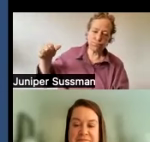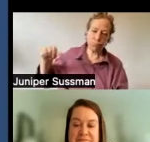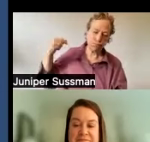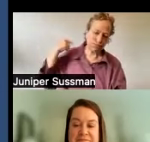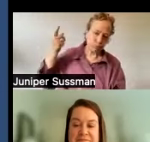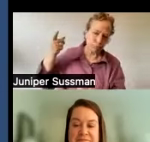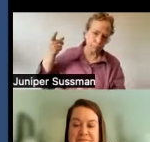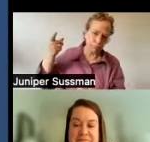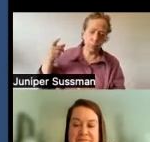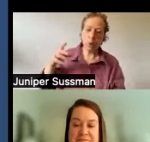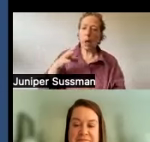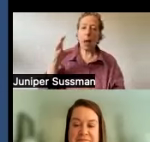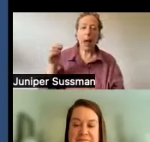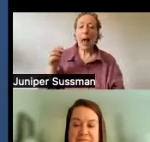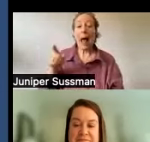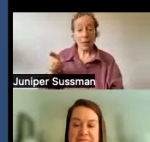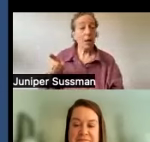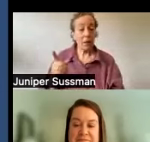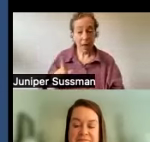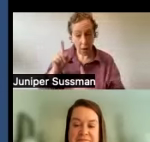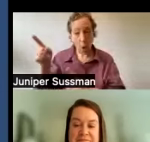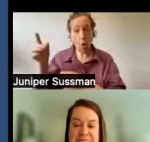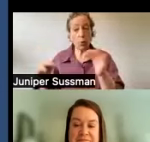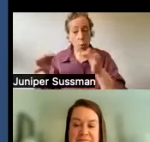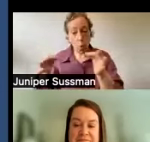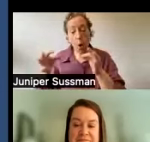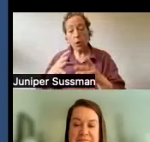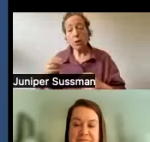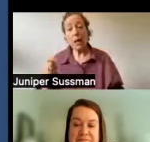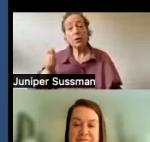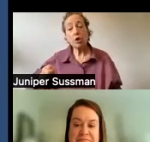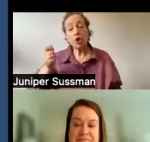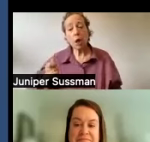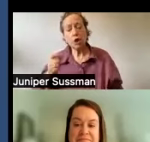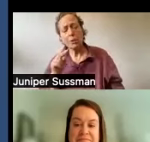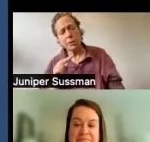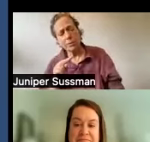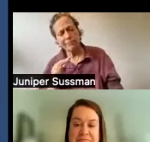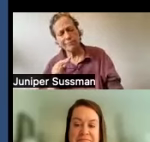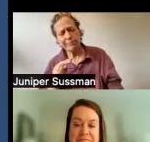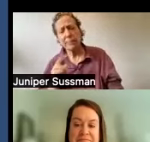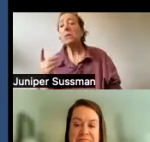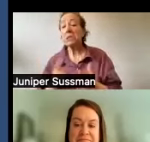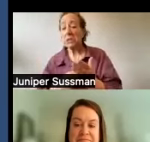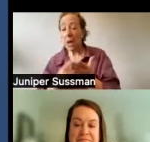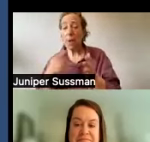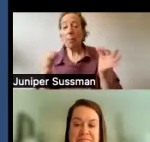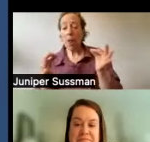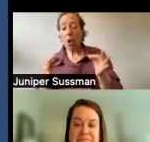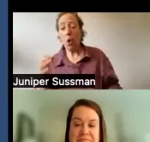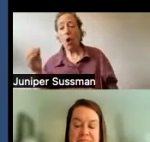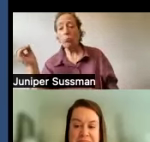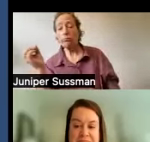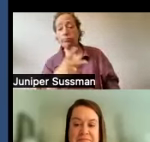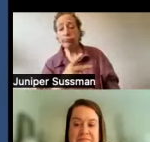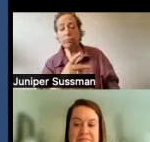years, these cases have gone up to the courts and judges have kind of scratched their head, and sometimes courts have said, okay, but generally speaking, there's been a